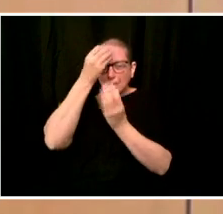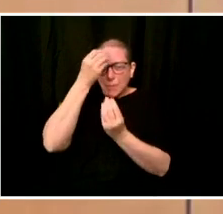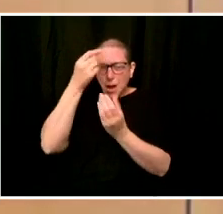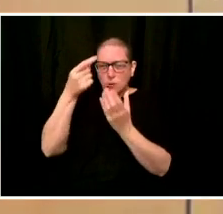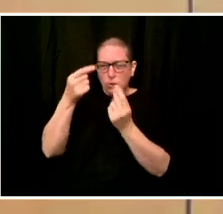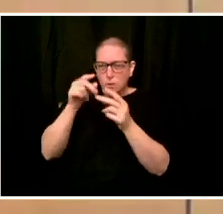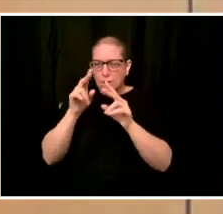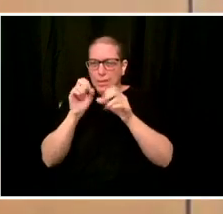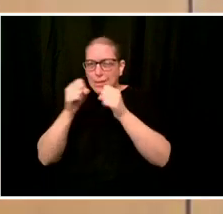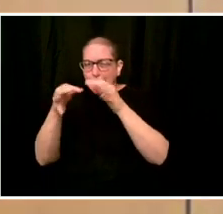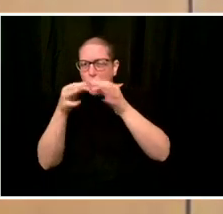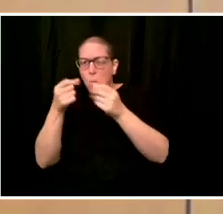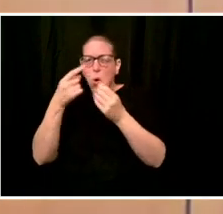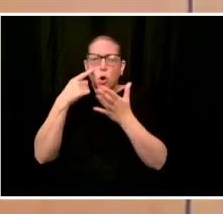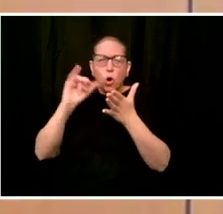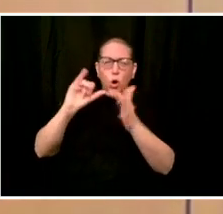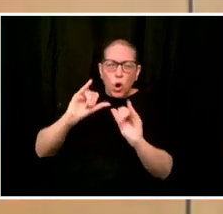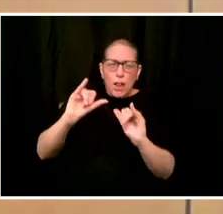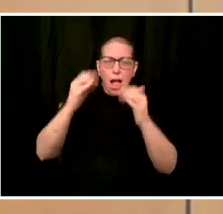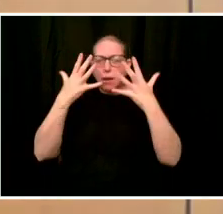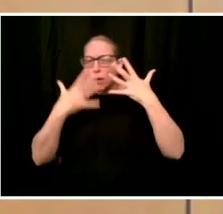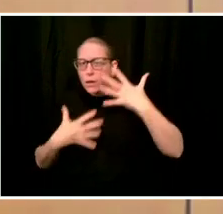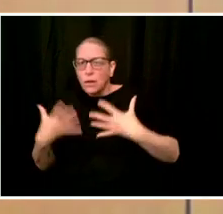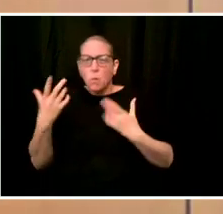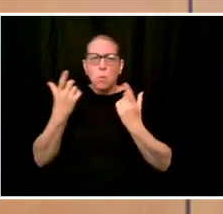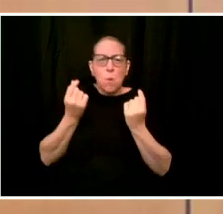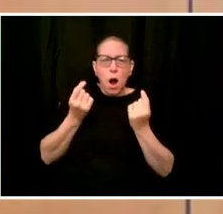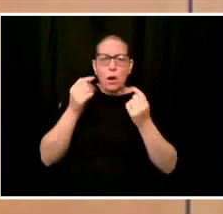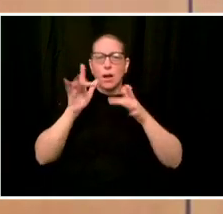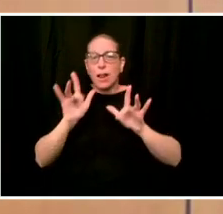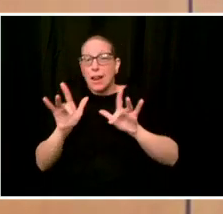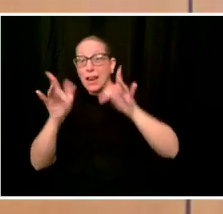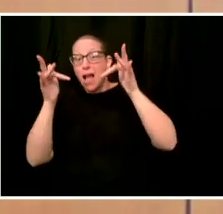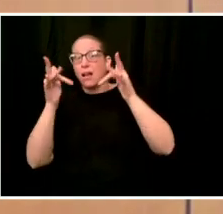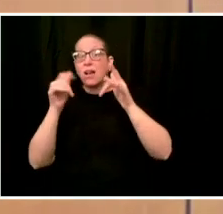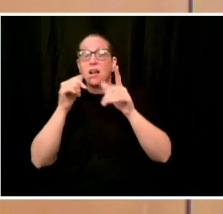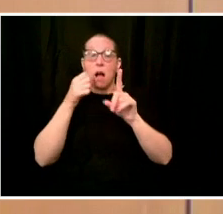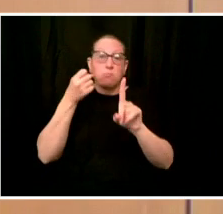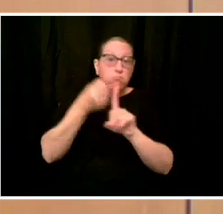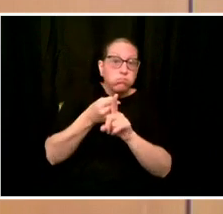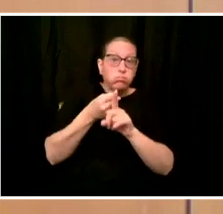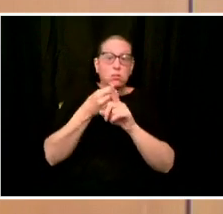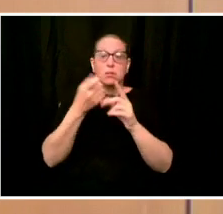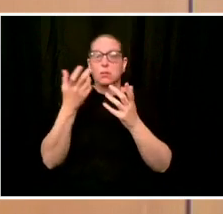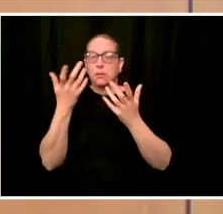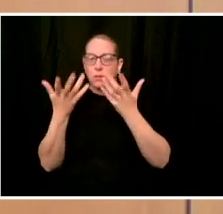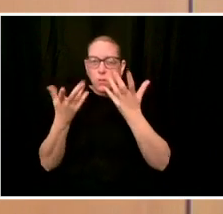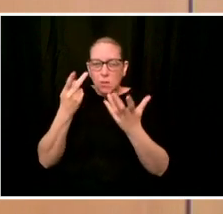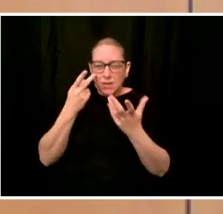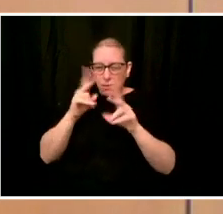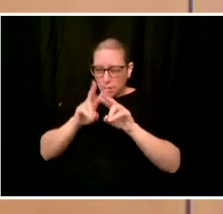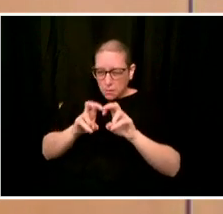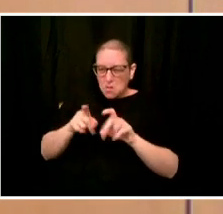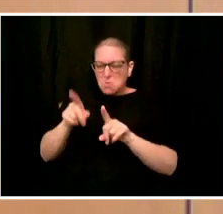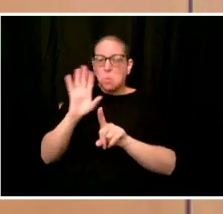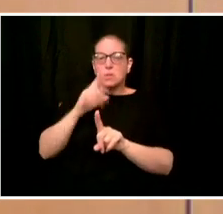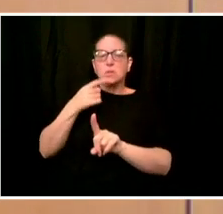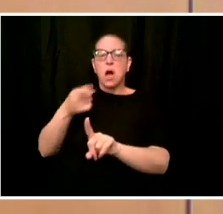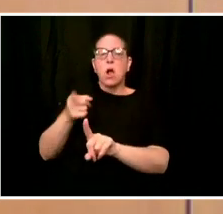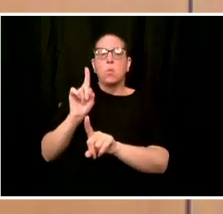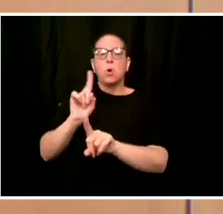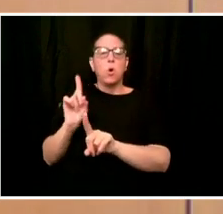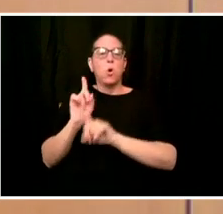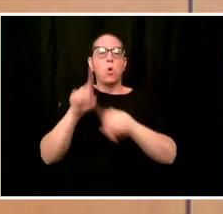symptoms, the duration of the symptoms, assess whether the child has any underlying illnesses that might